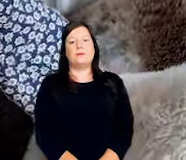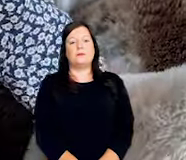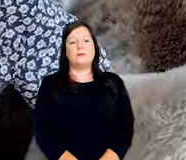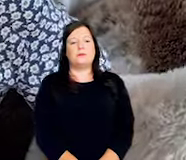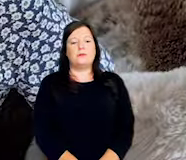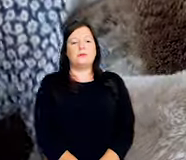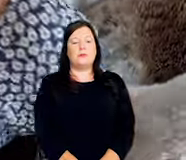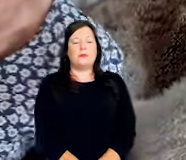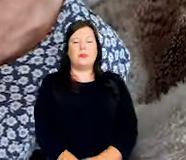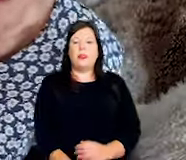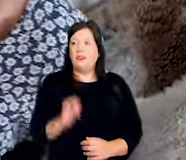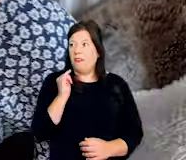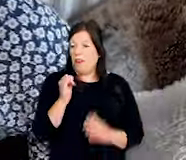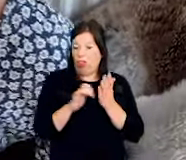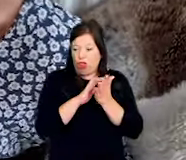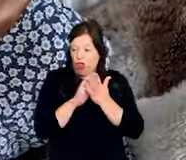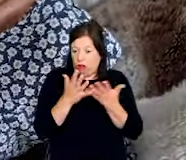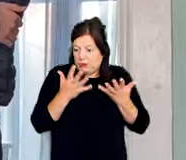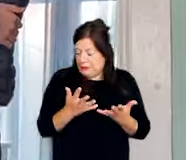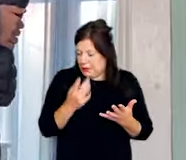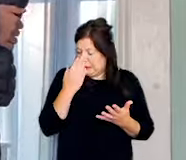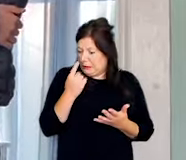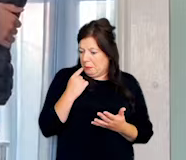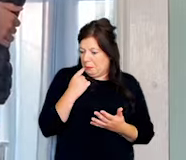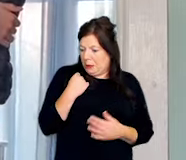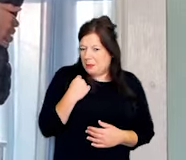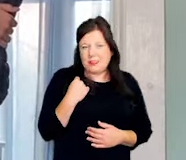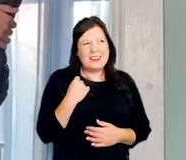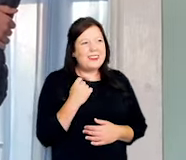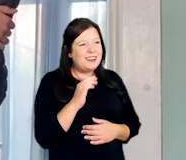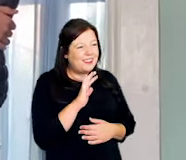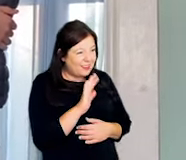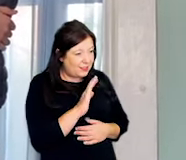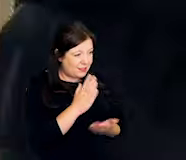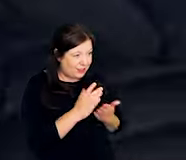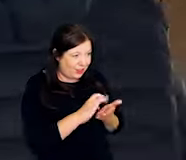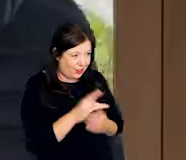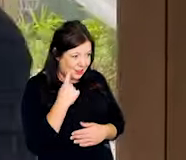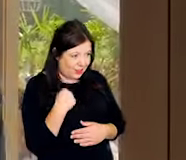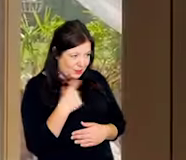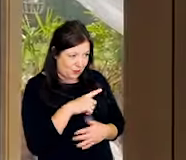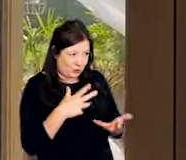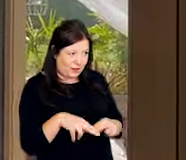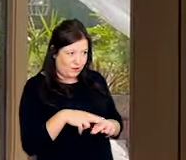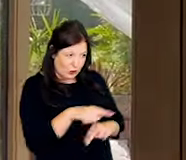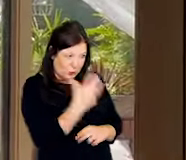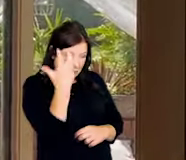It only seems like yesterday. It was yesterday now. It's Friday today.